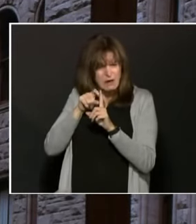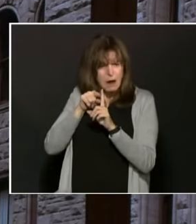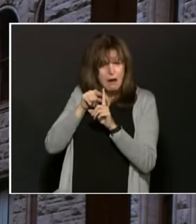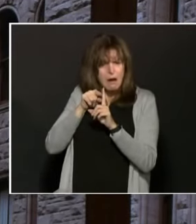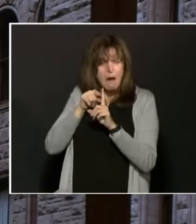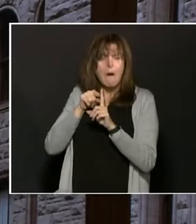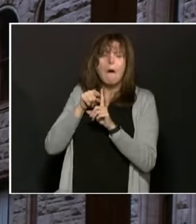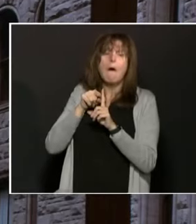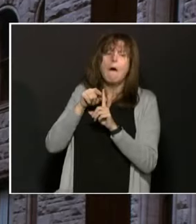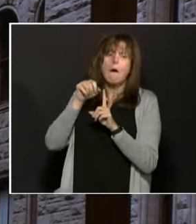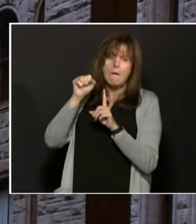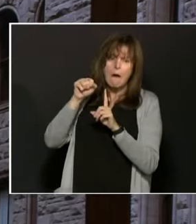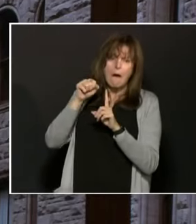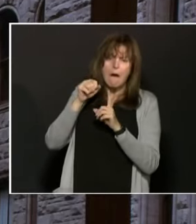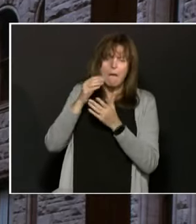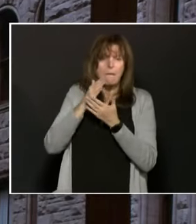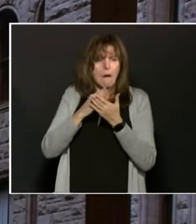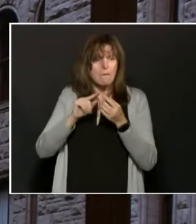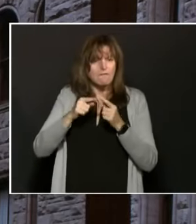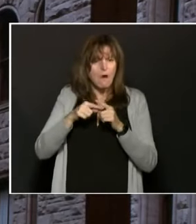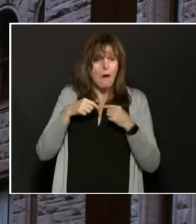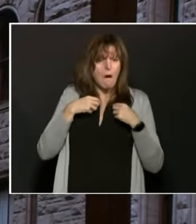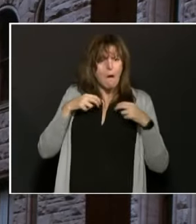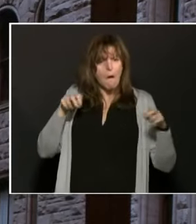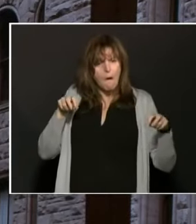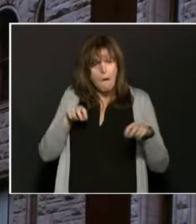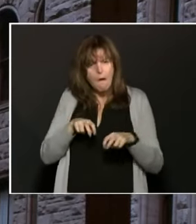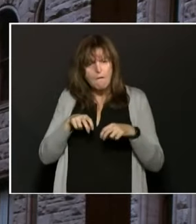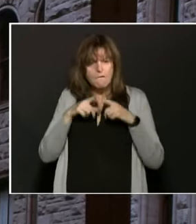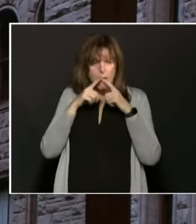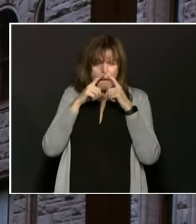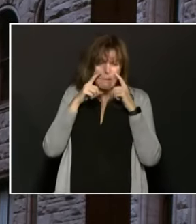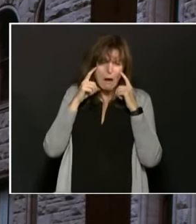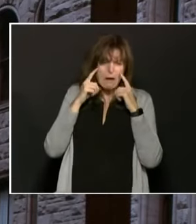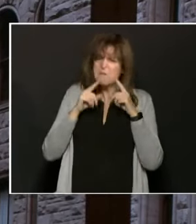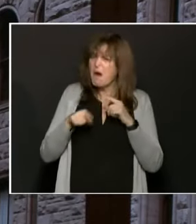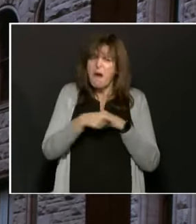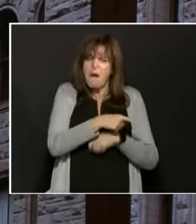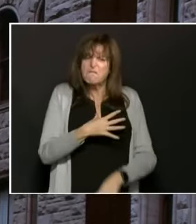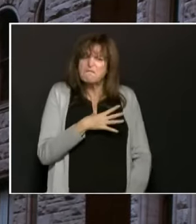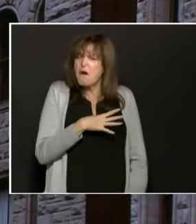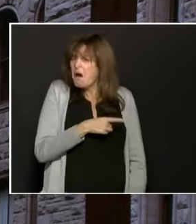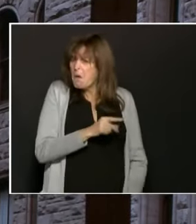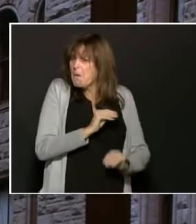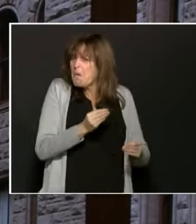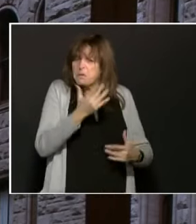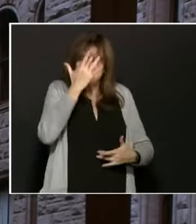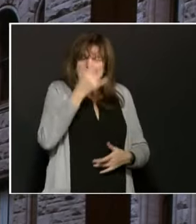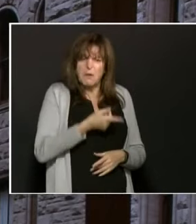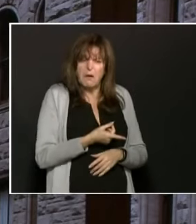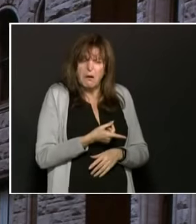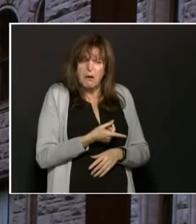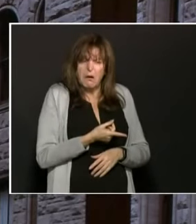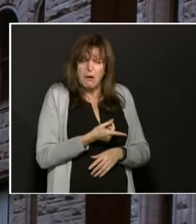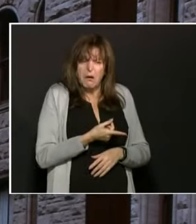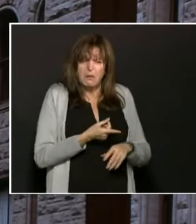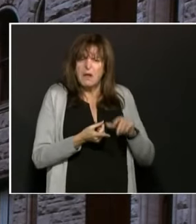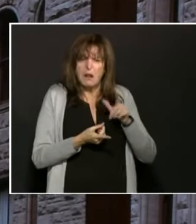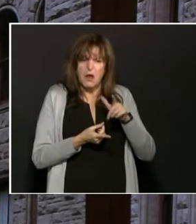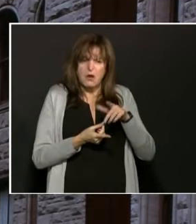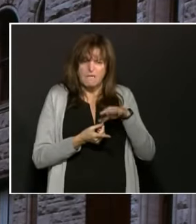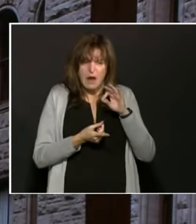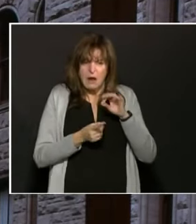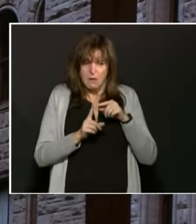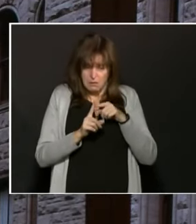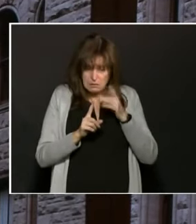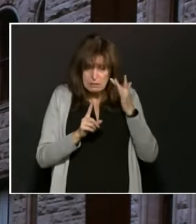masking, that kind of stuff, but they didn't have any. They didn't say they were sick at all. They found out later that they became sick shortly